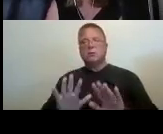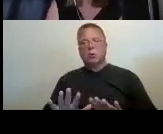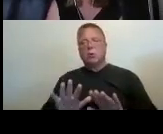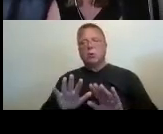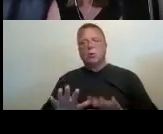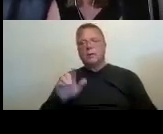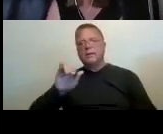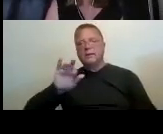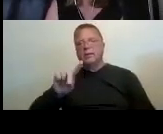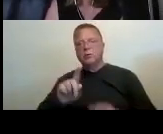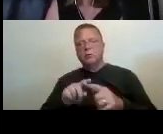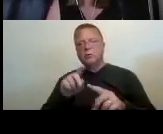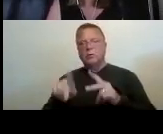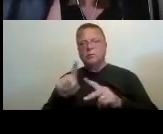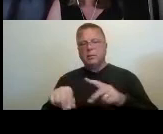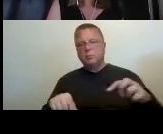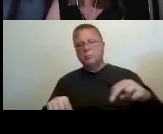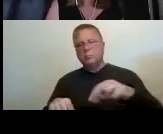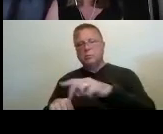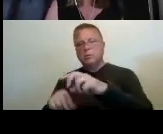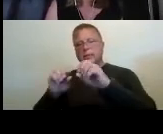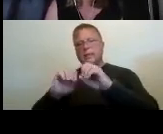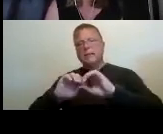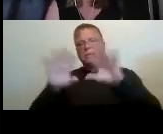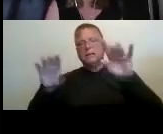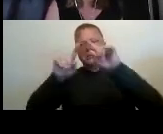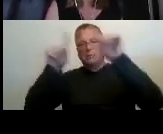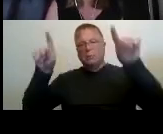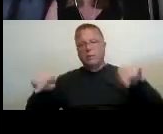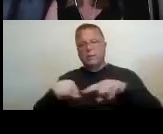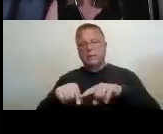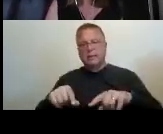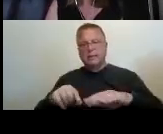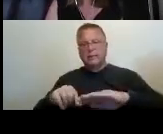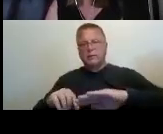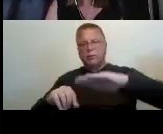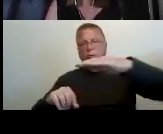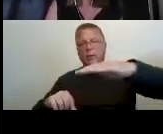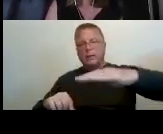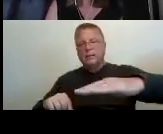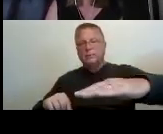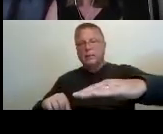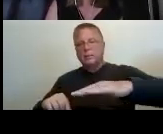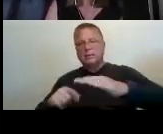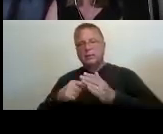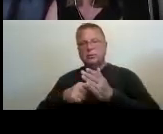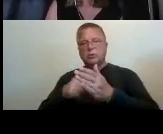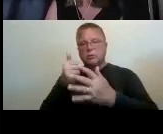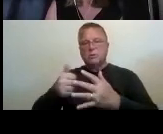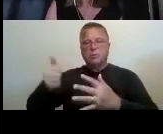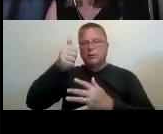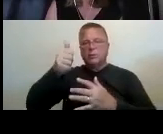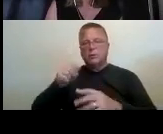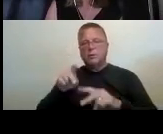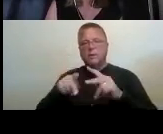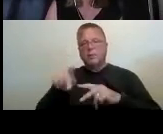clear markings and even raised platform that indicates the priority of pedestrians going